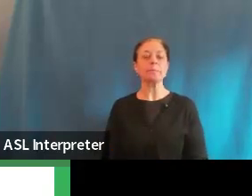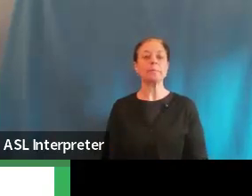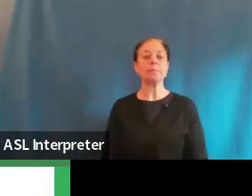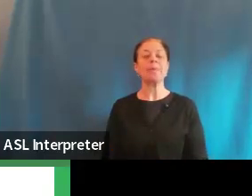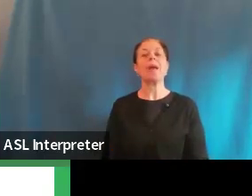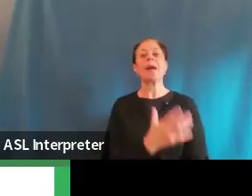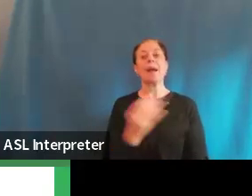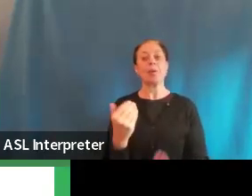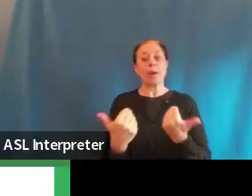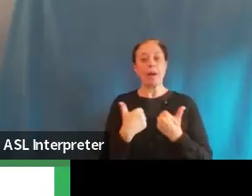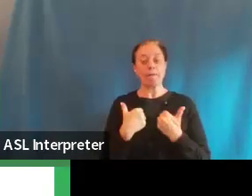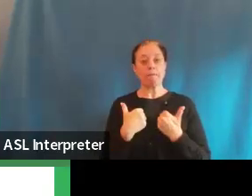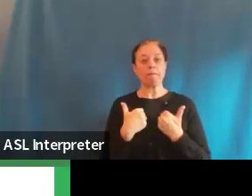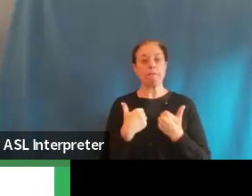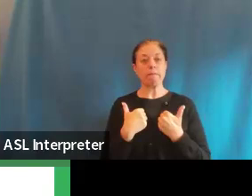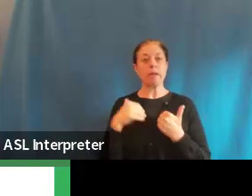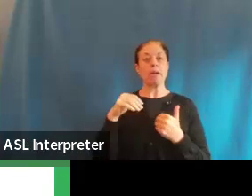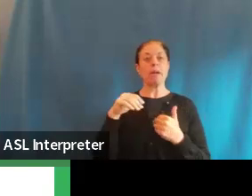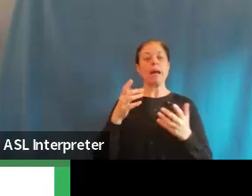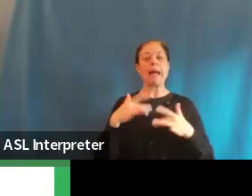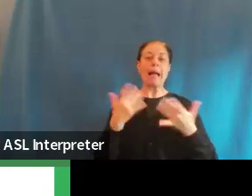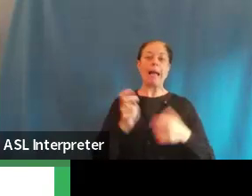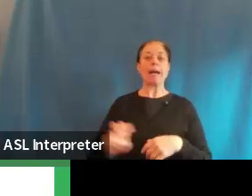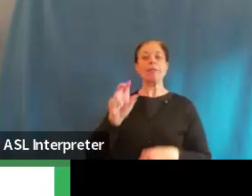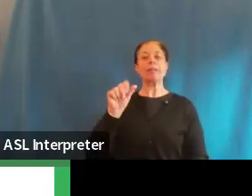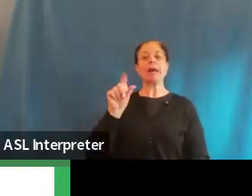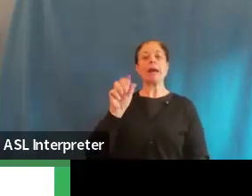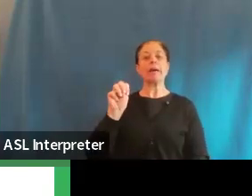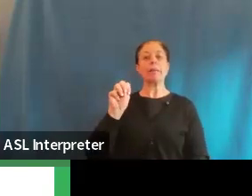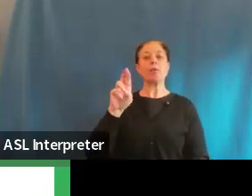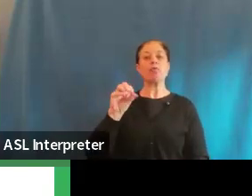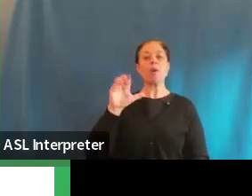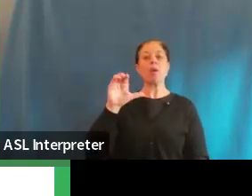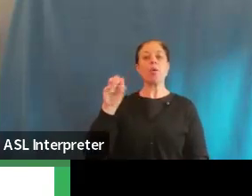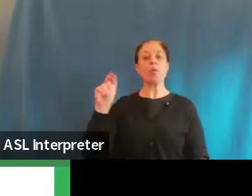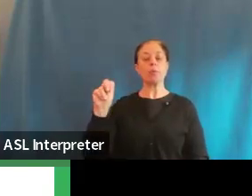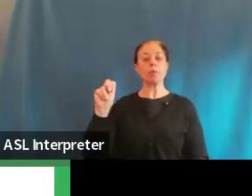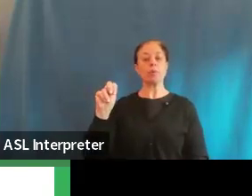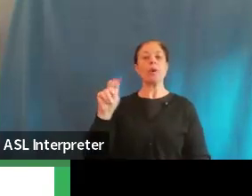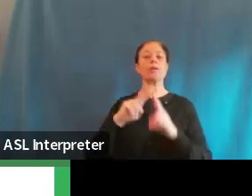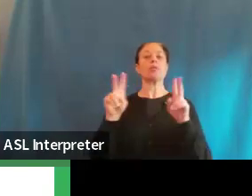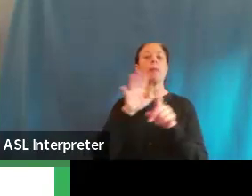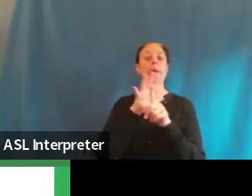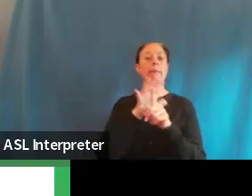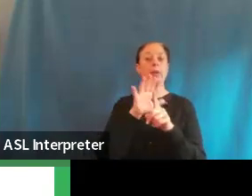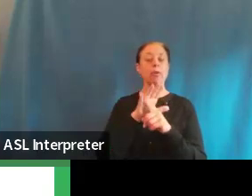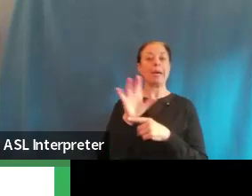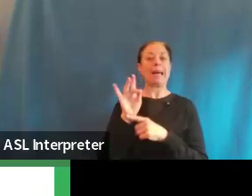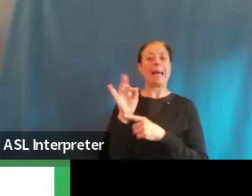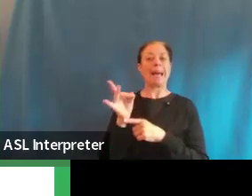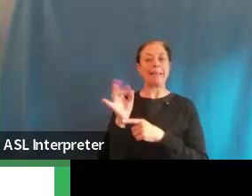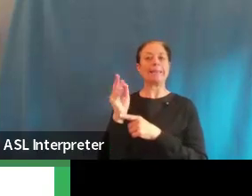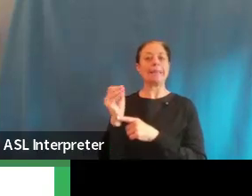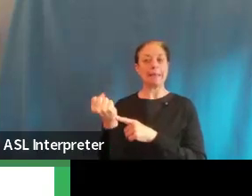And we have The Adventures of Adam Raccoon. The extremely popular in the late 80s and